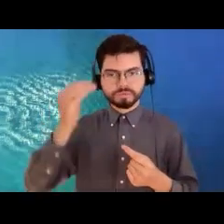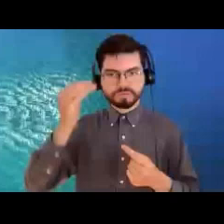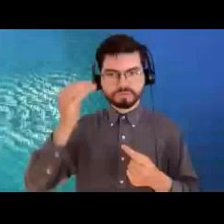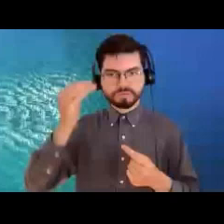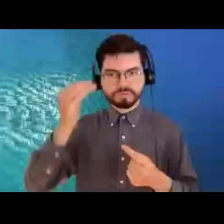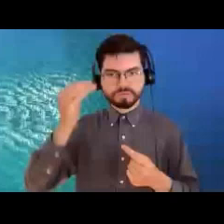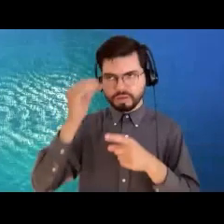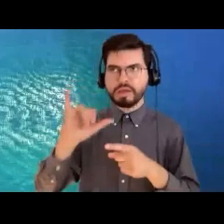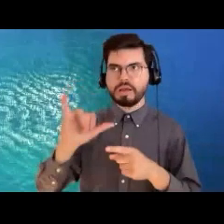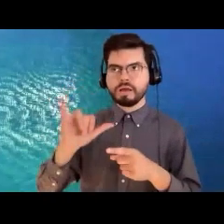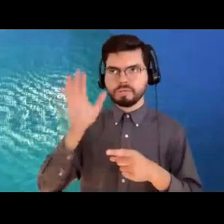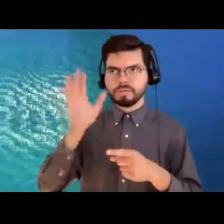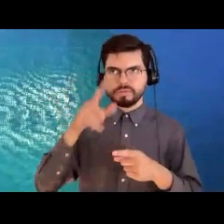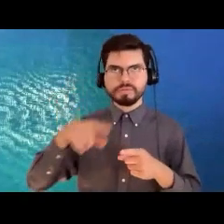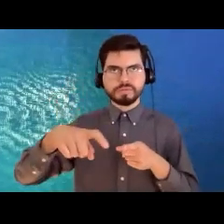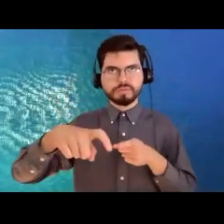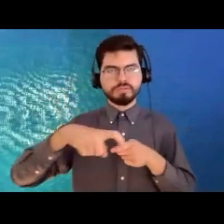that information.